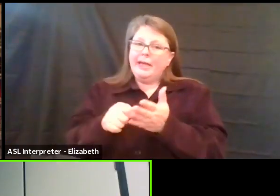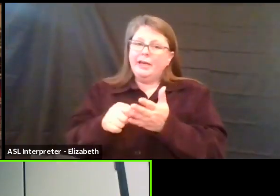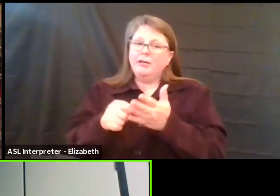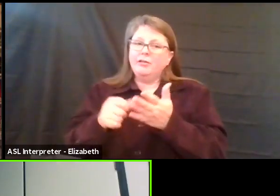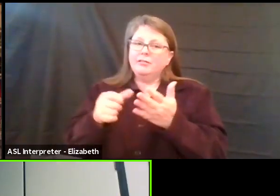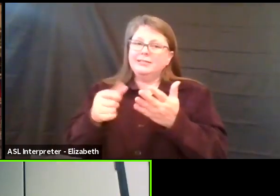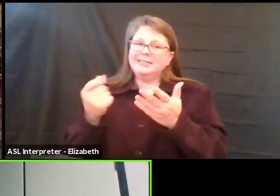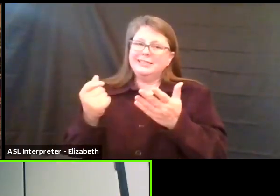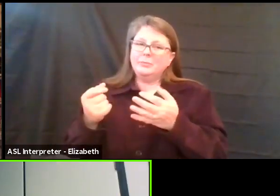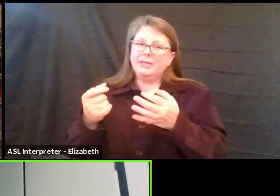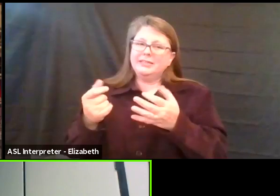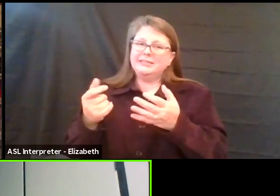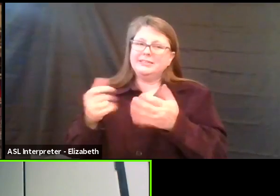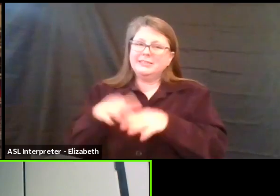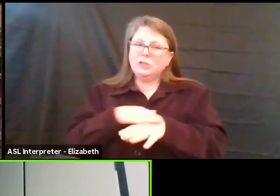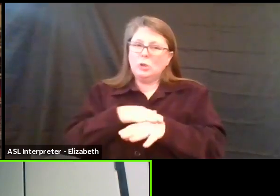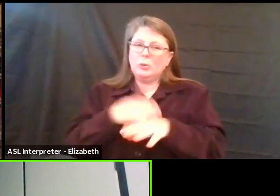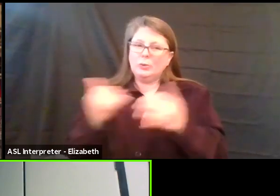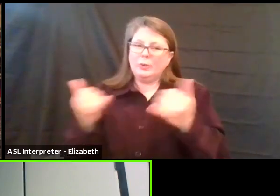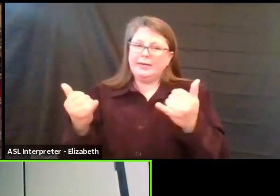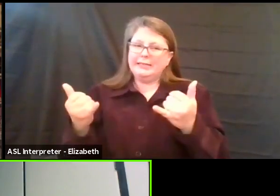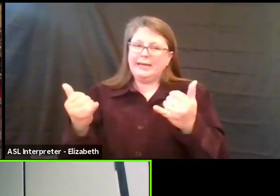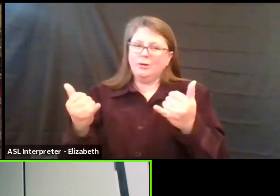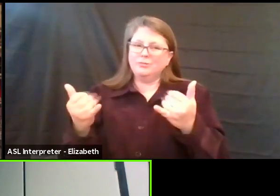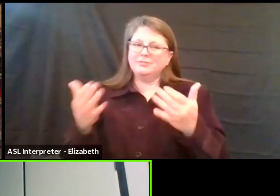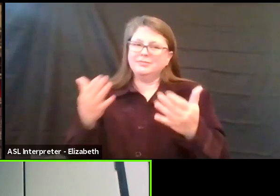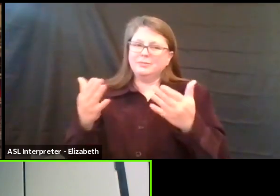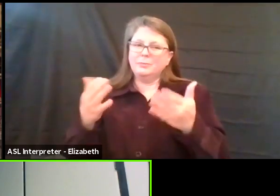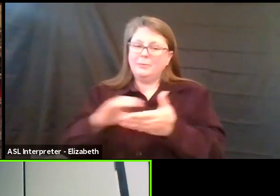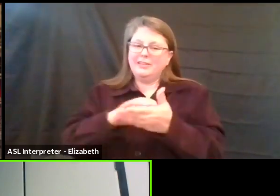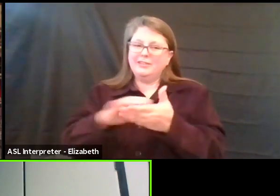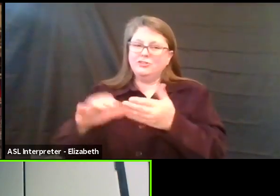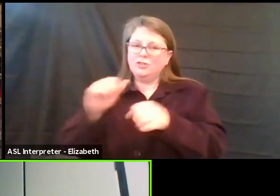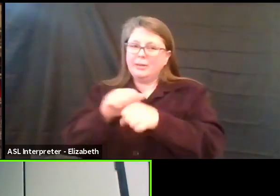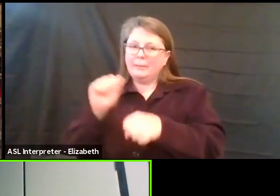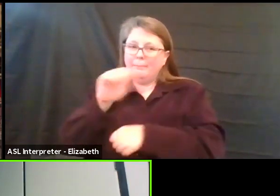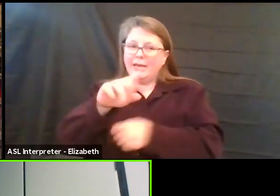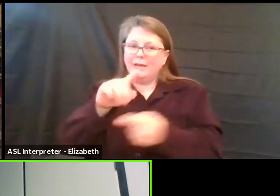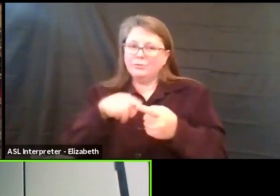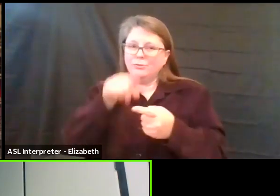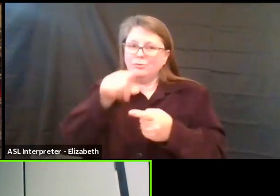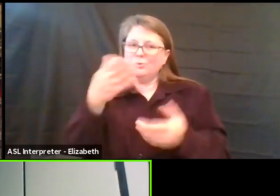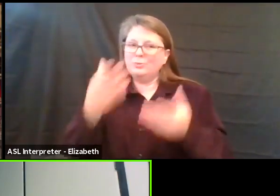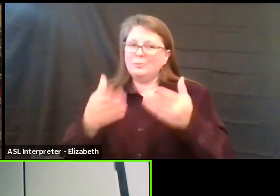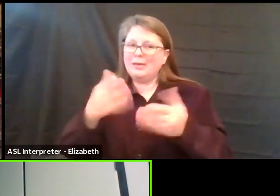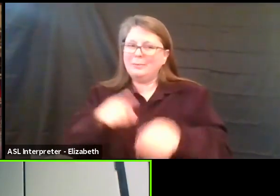bit longer. If for some reason there's any